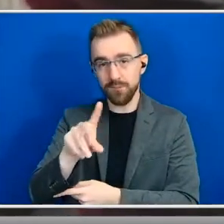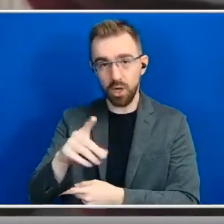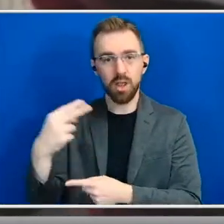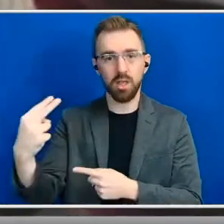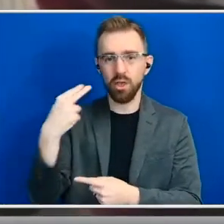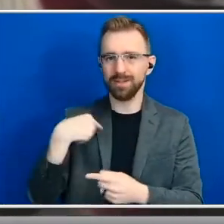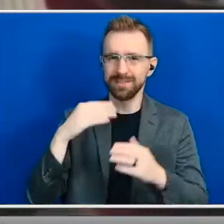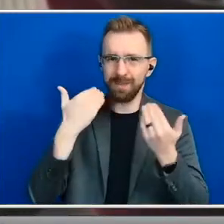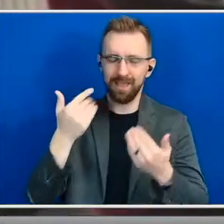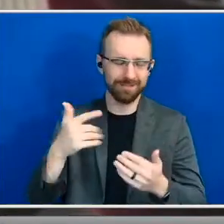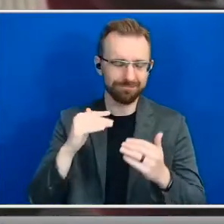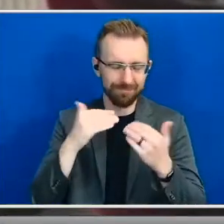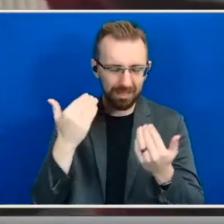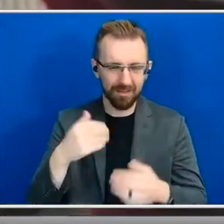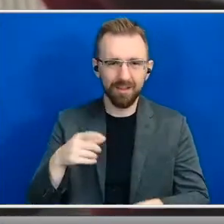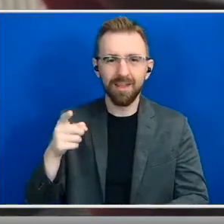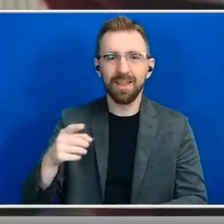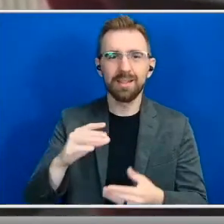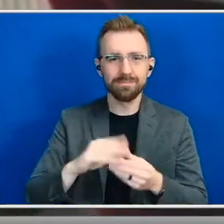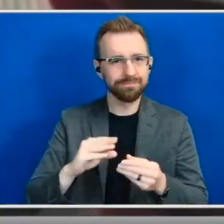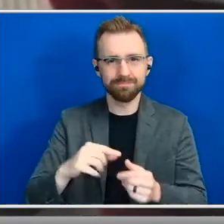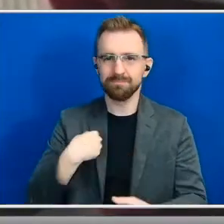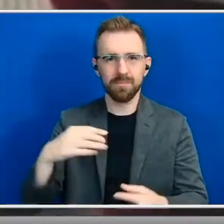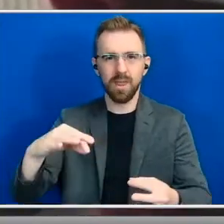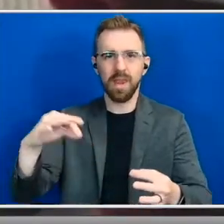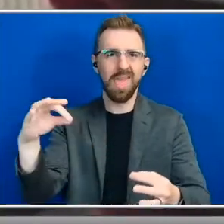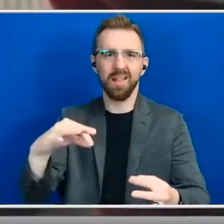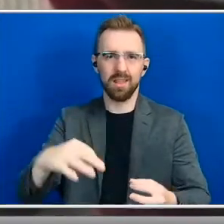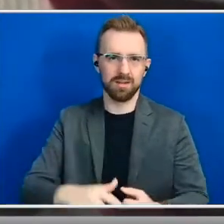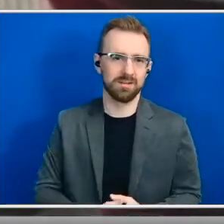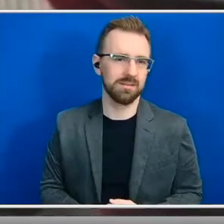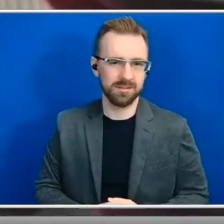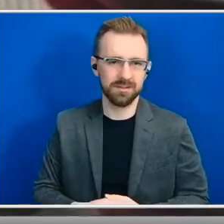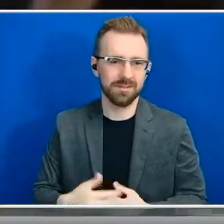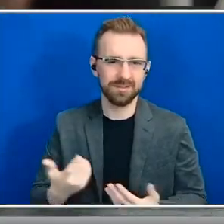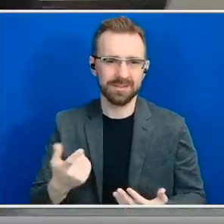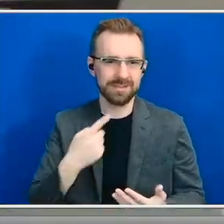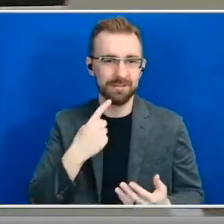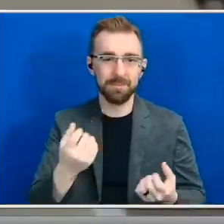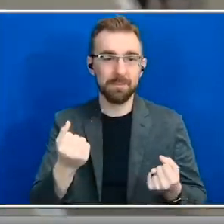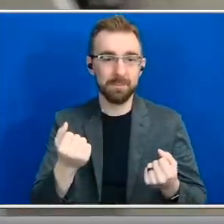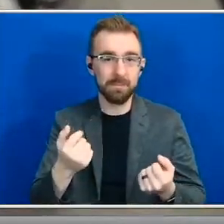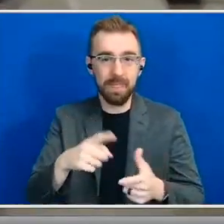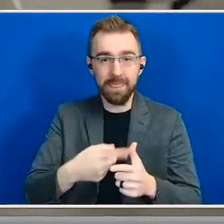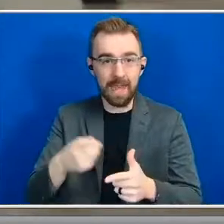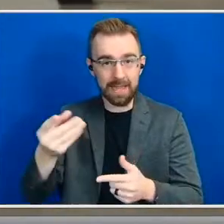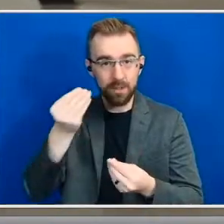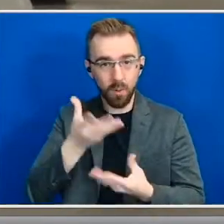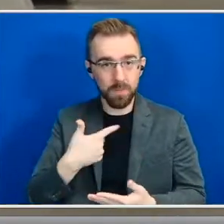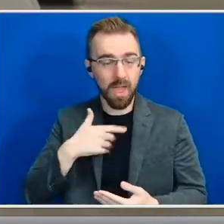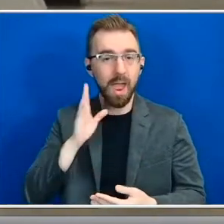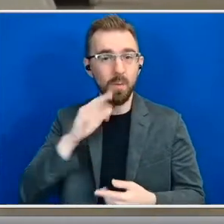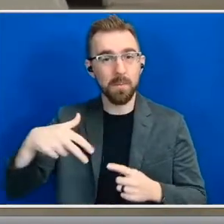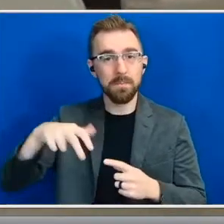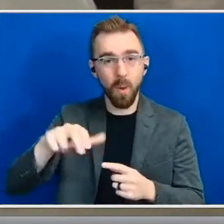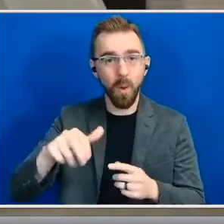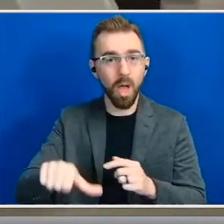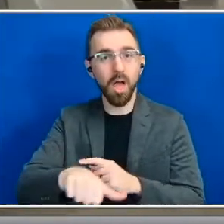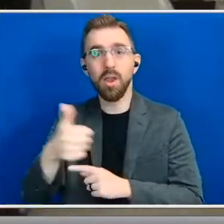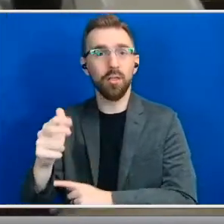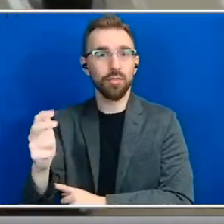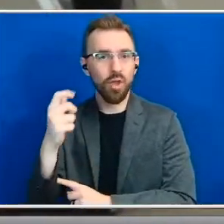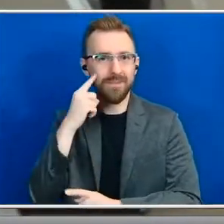said, we nailed it. That's all he said. Then he told me that I was going to bowl another 300 for him.